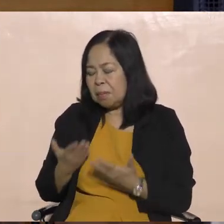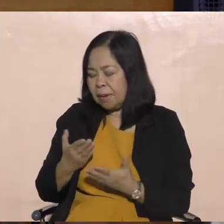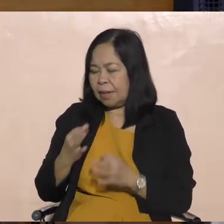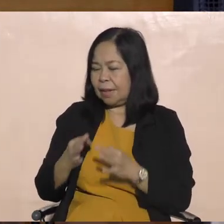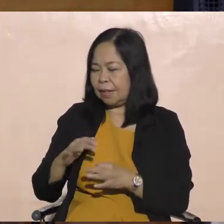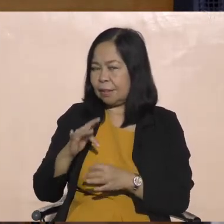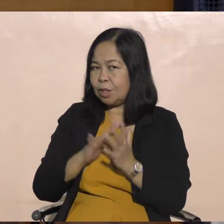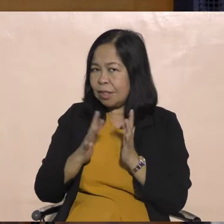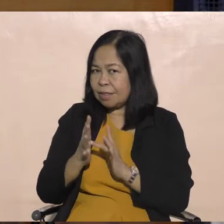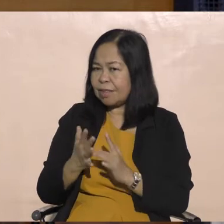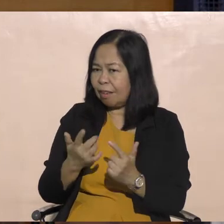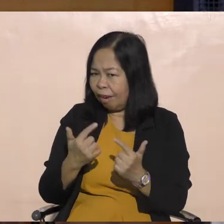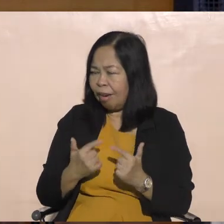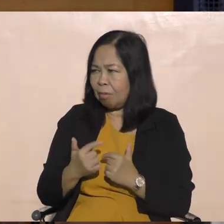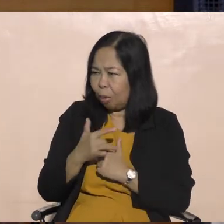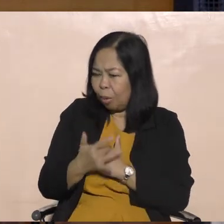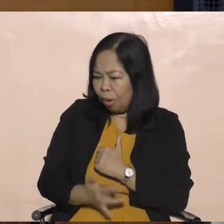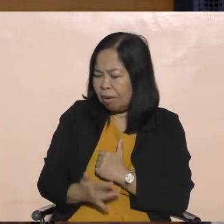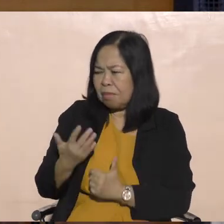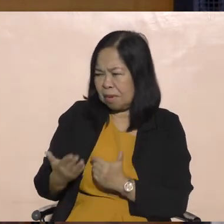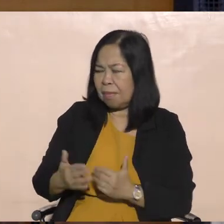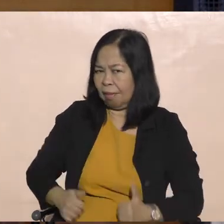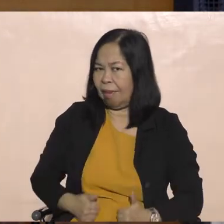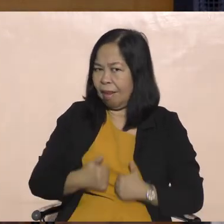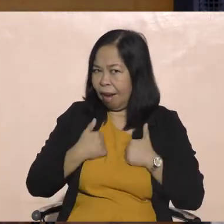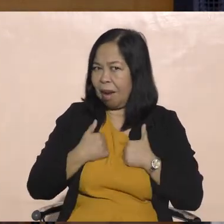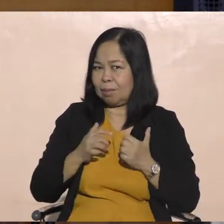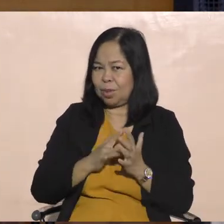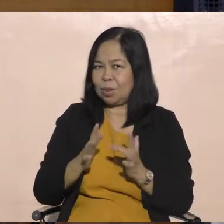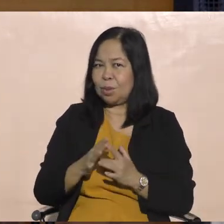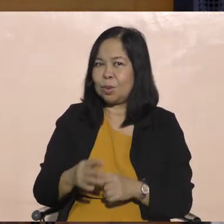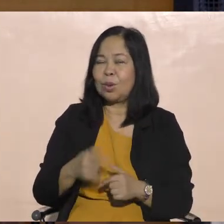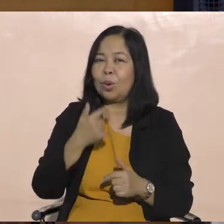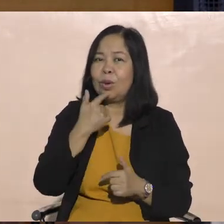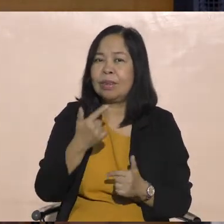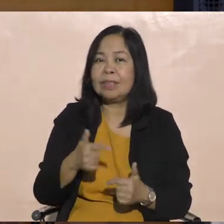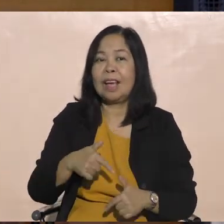sila, Jesus, if you have been here,